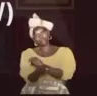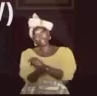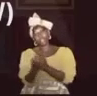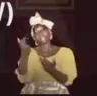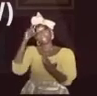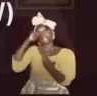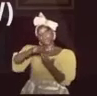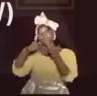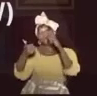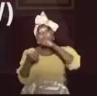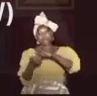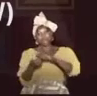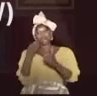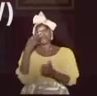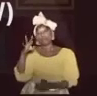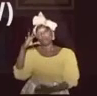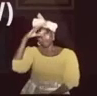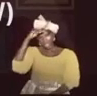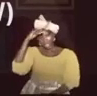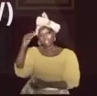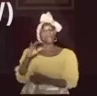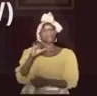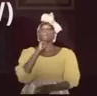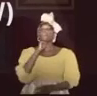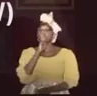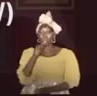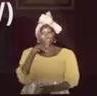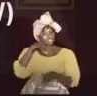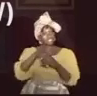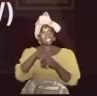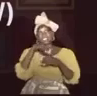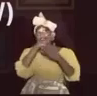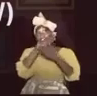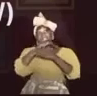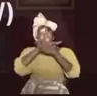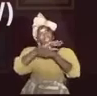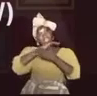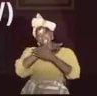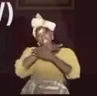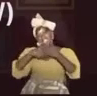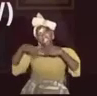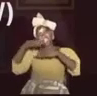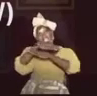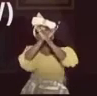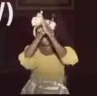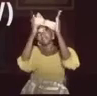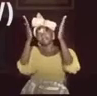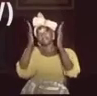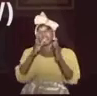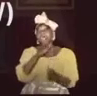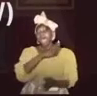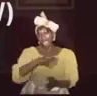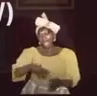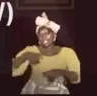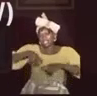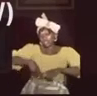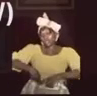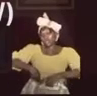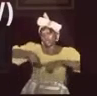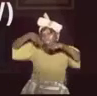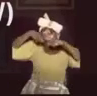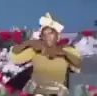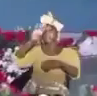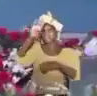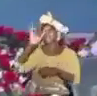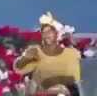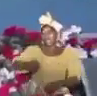heaven, not in the earth. There is a God that sits in heaven, and that he sustains within his power the